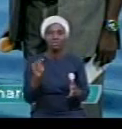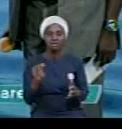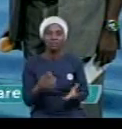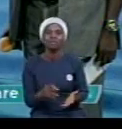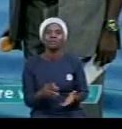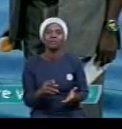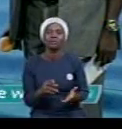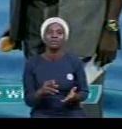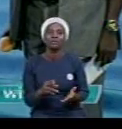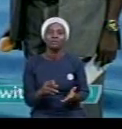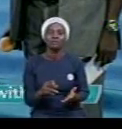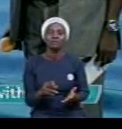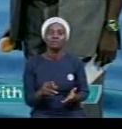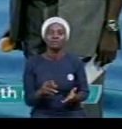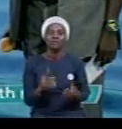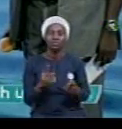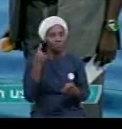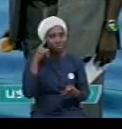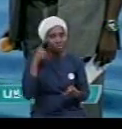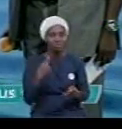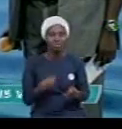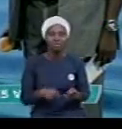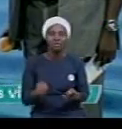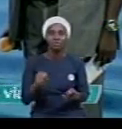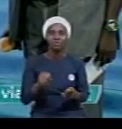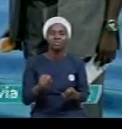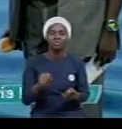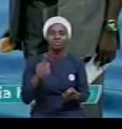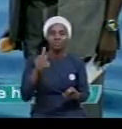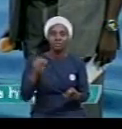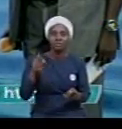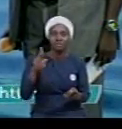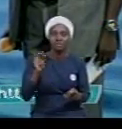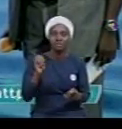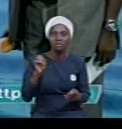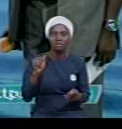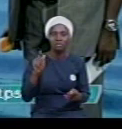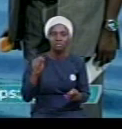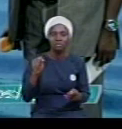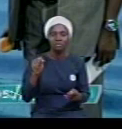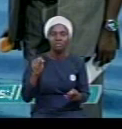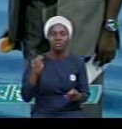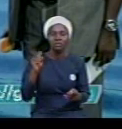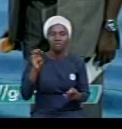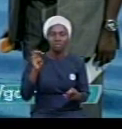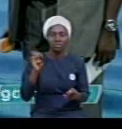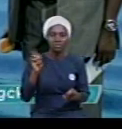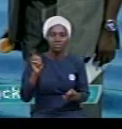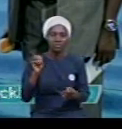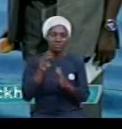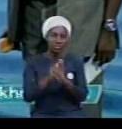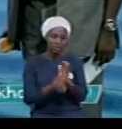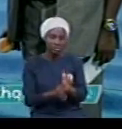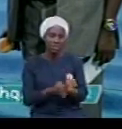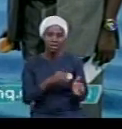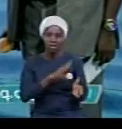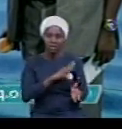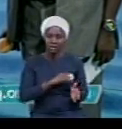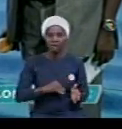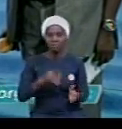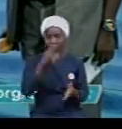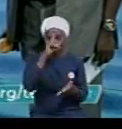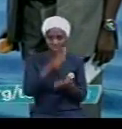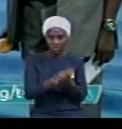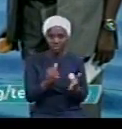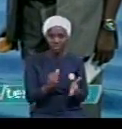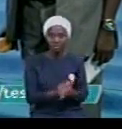treatment. And he said, I'm a child of God, and I believe that God of heaven, he will visit me. She put her